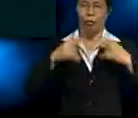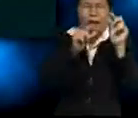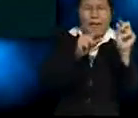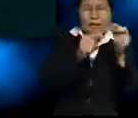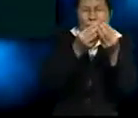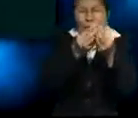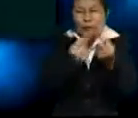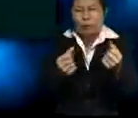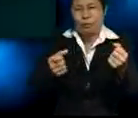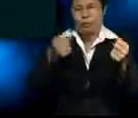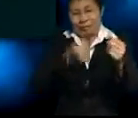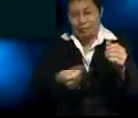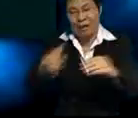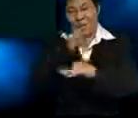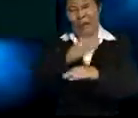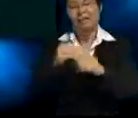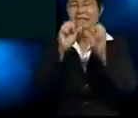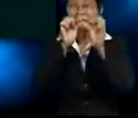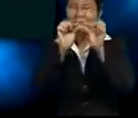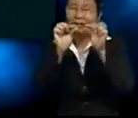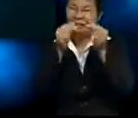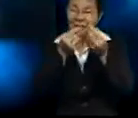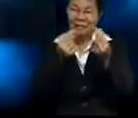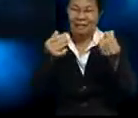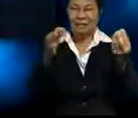little dissolved substances and dust.